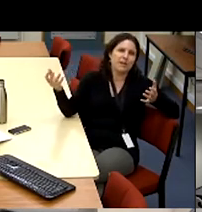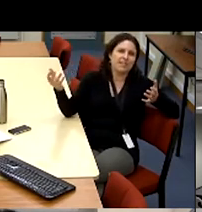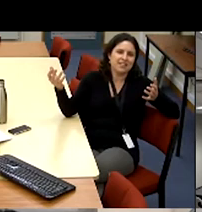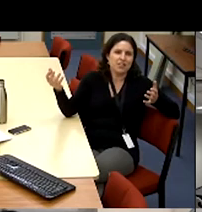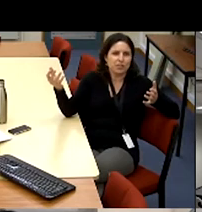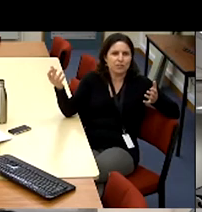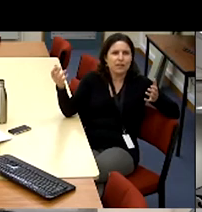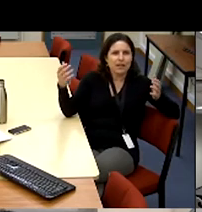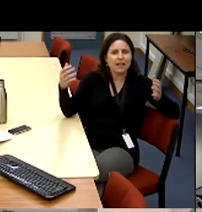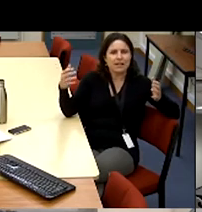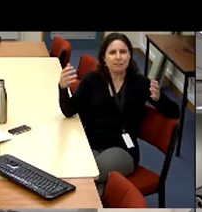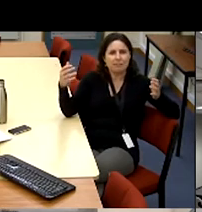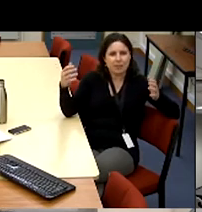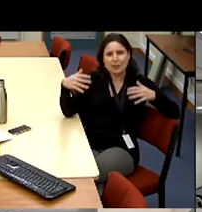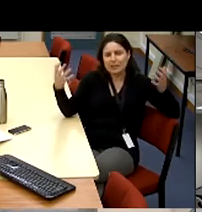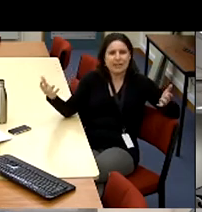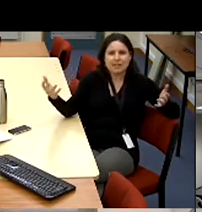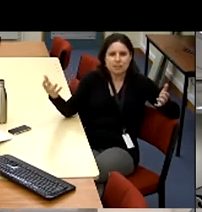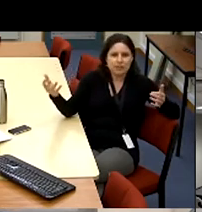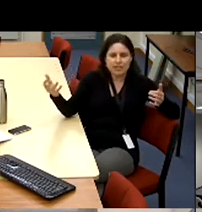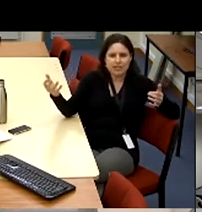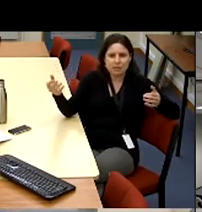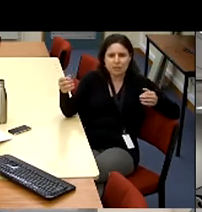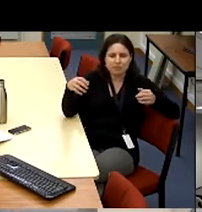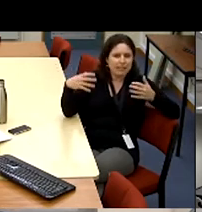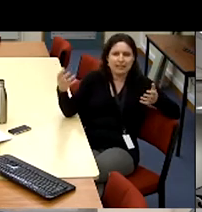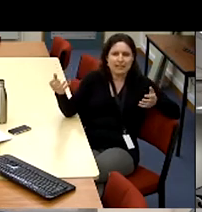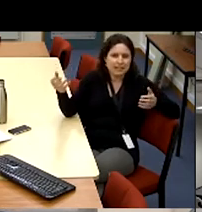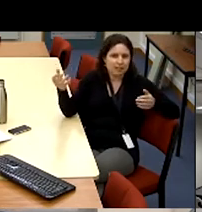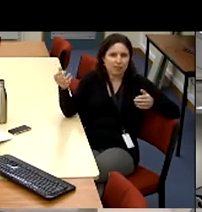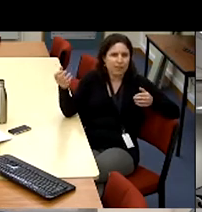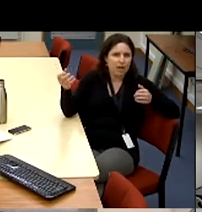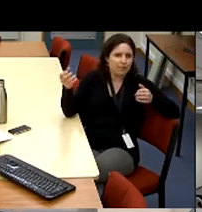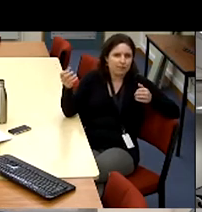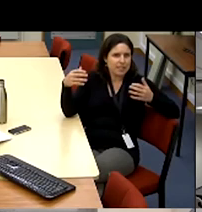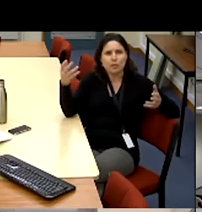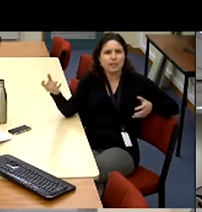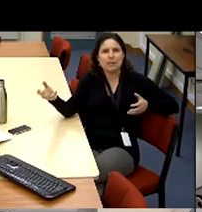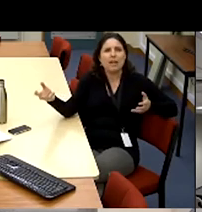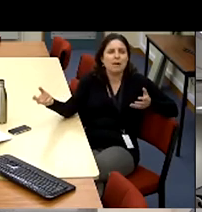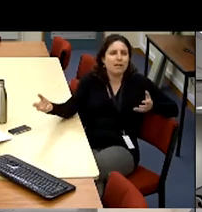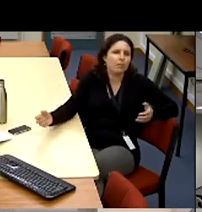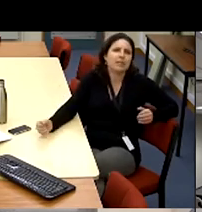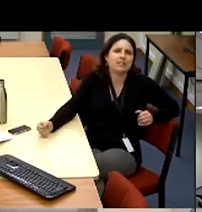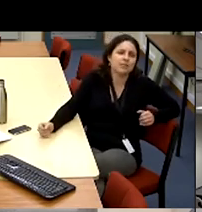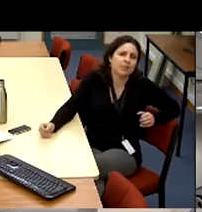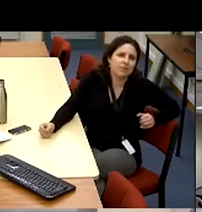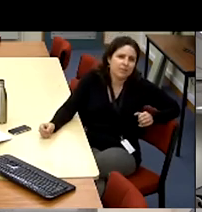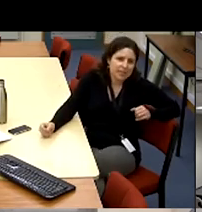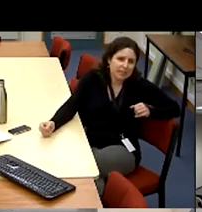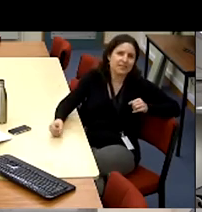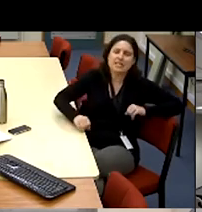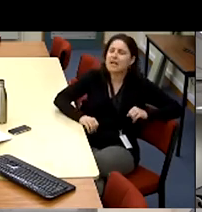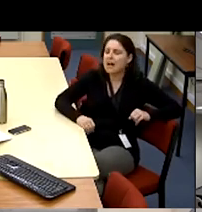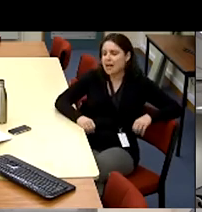are human beings and deserve, to be resettled regardless of the kind of skills that they may or may not bring to